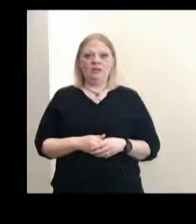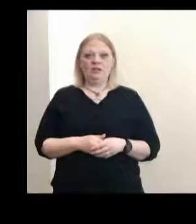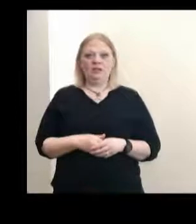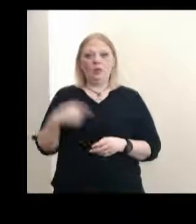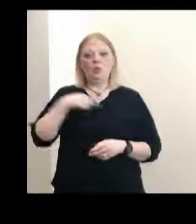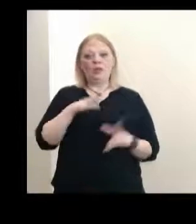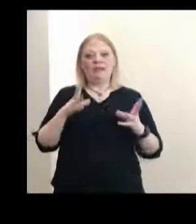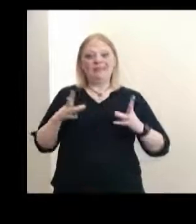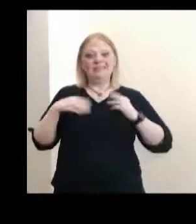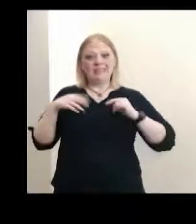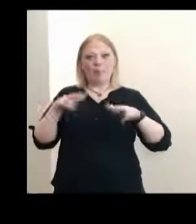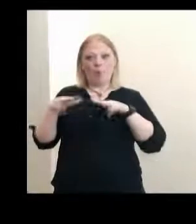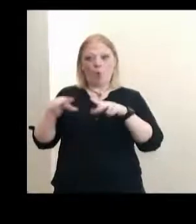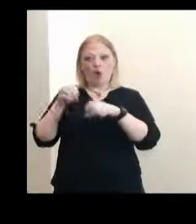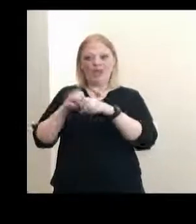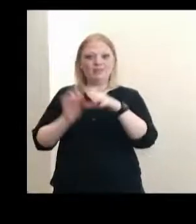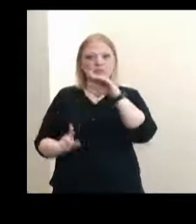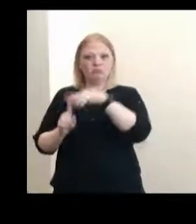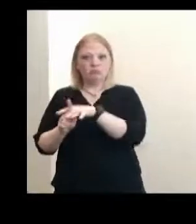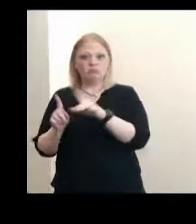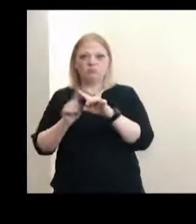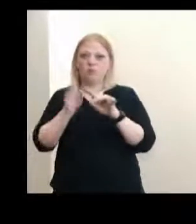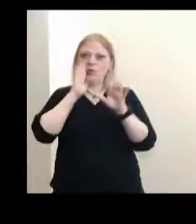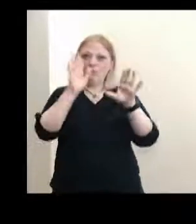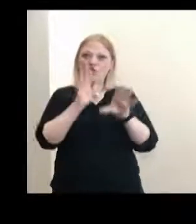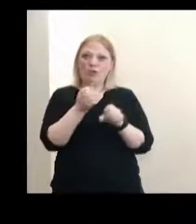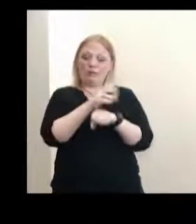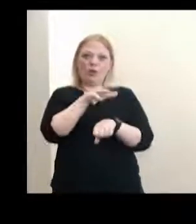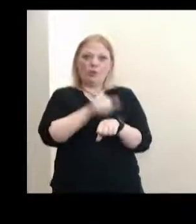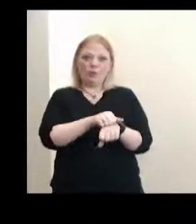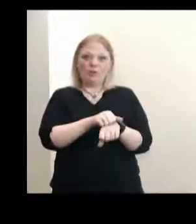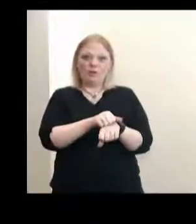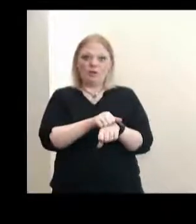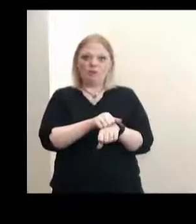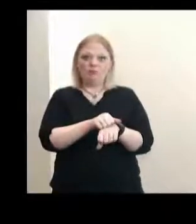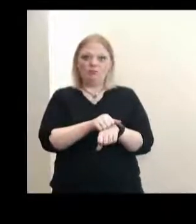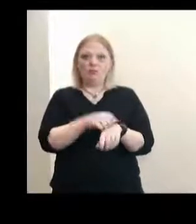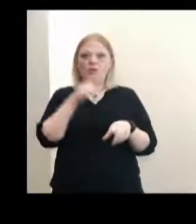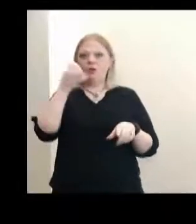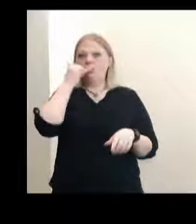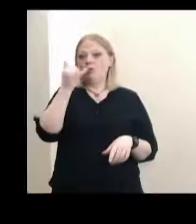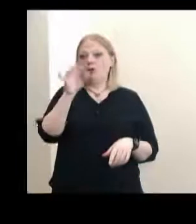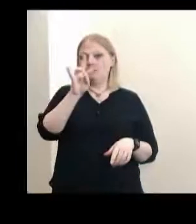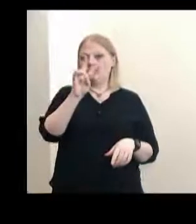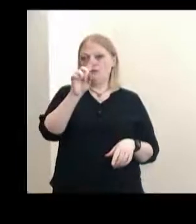walk-ins, but it'd be great if people can make an appointment. All you need to do is call